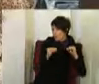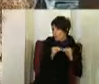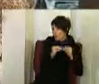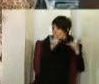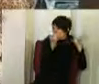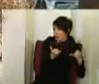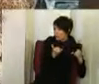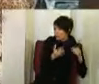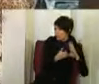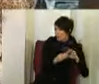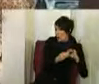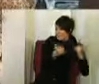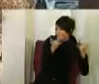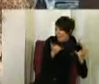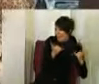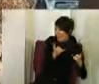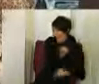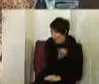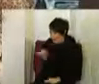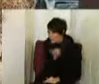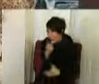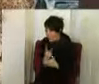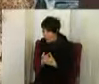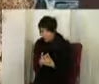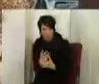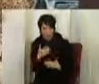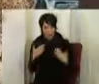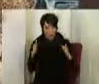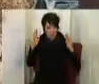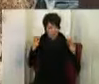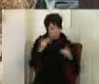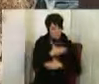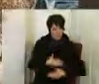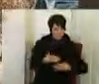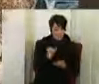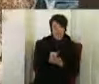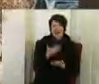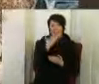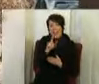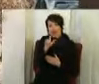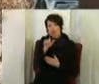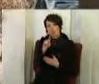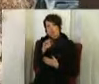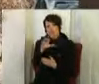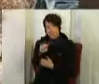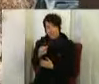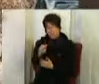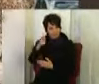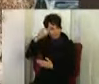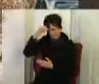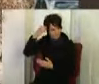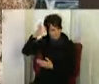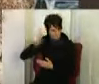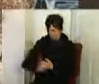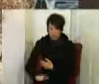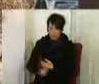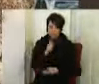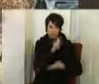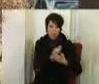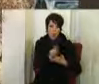Christmas story for us today. So I hope that you will appreciate what we've also been doing. I want to thank Lucia Chappell, who's written these epilogues for us over